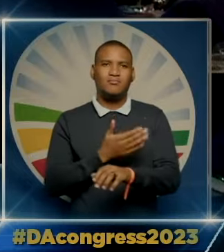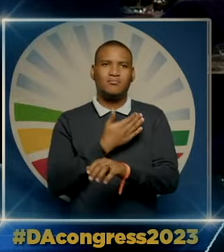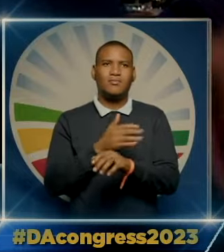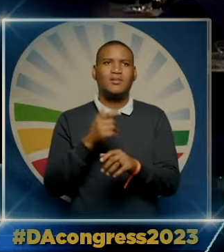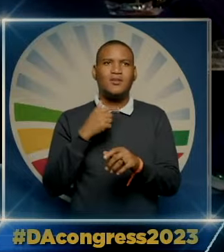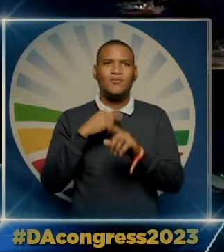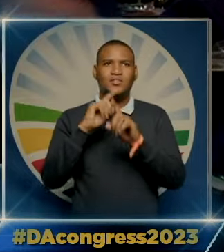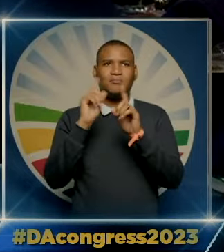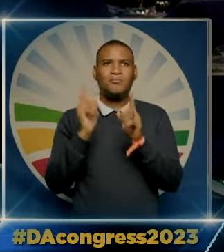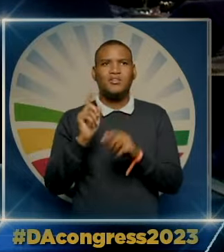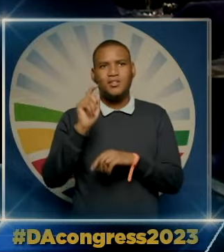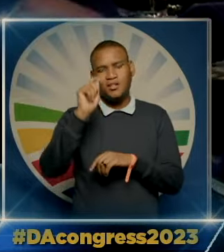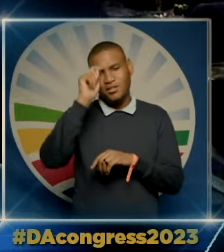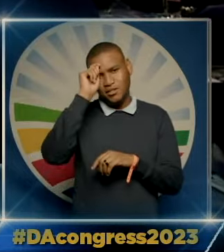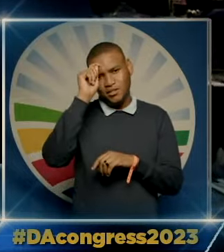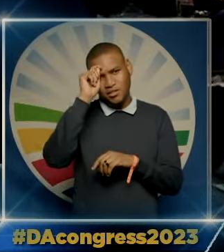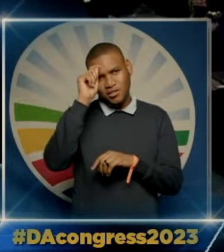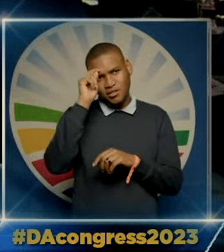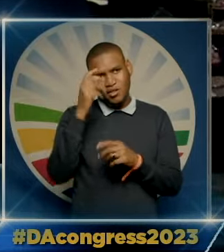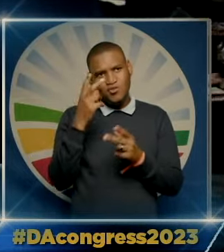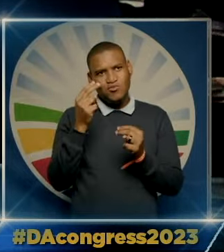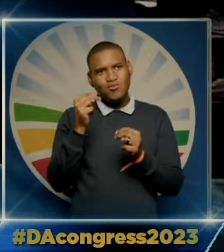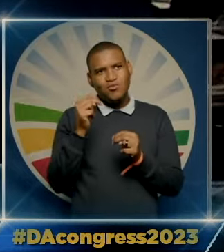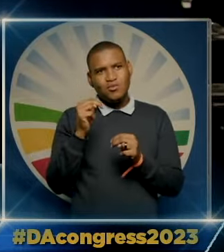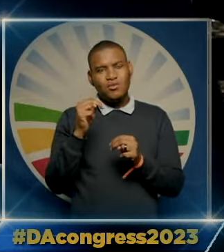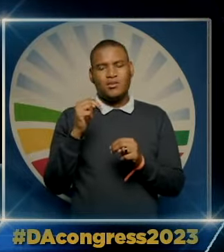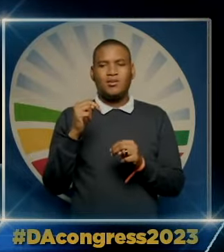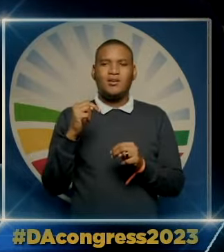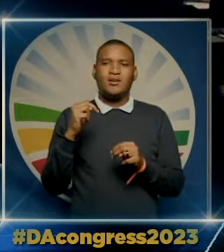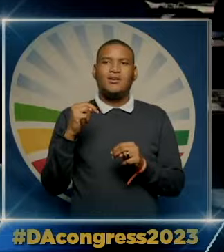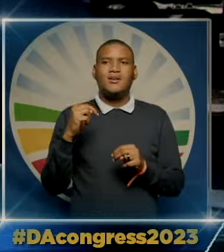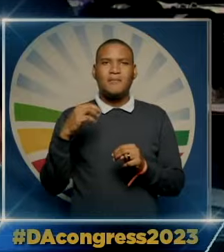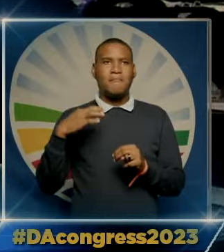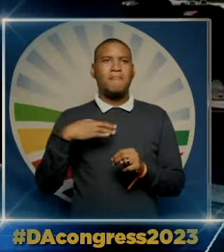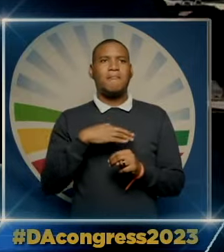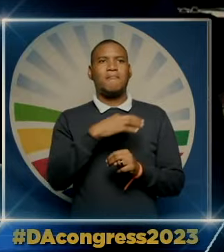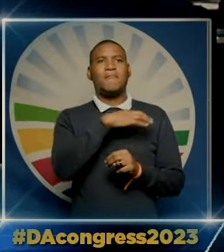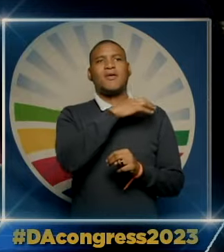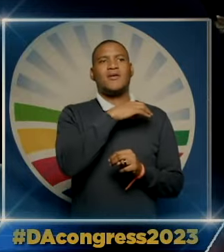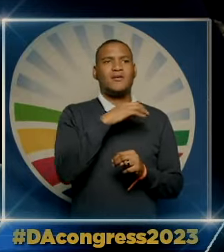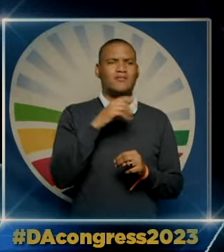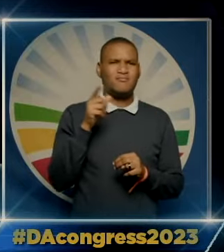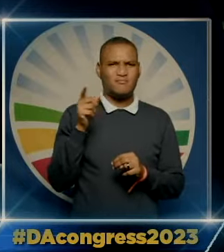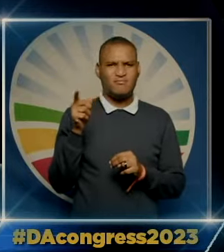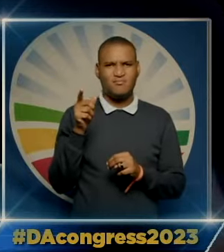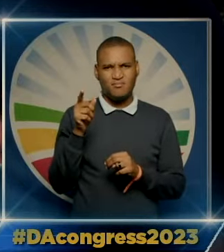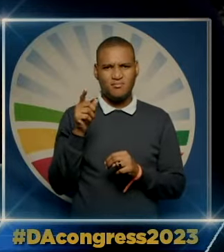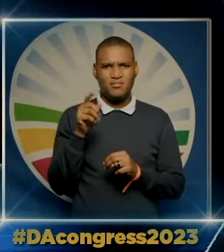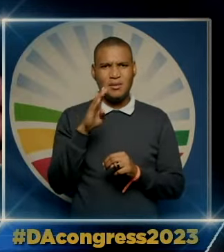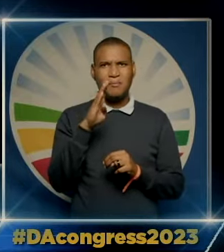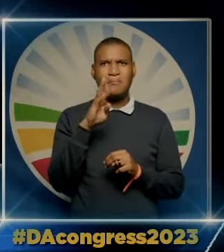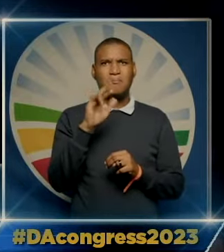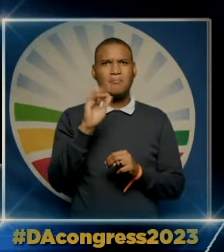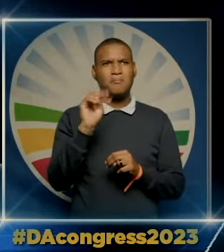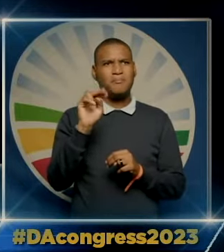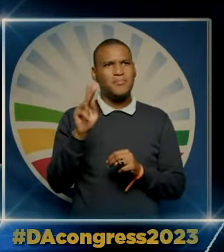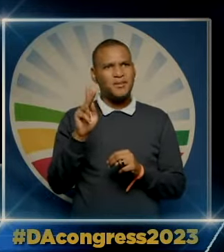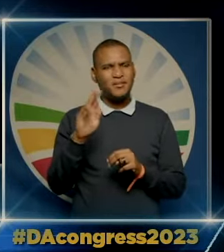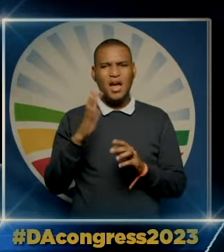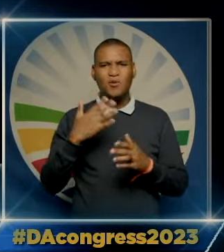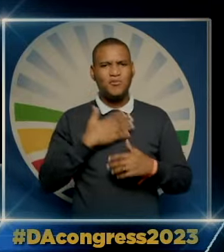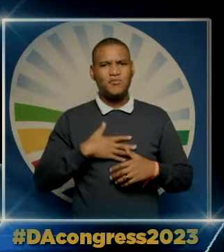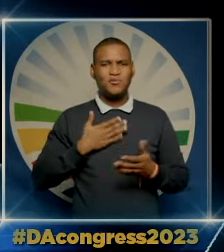hour, the newly elected executive mayor of the city of Tshwane, Celia Brink. Celia, before we jump into it, how does it feel to be here